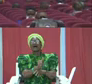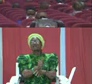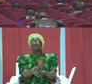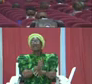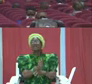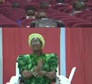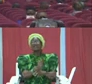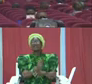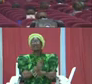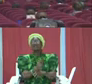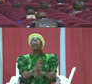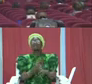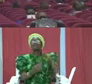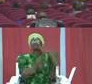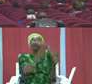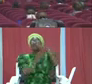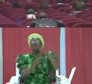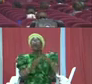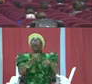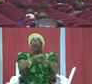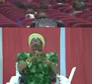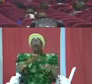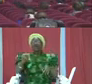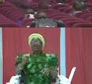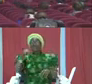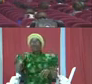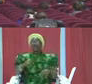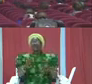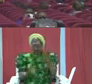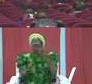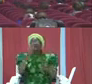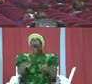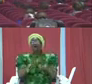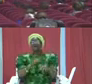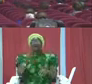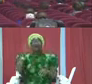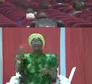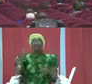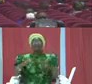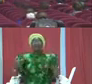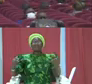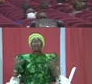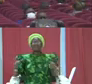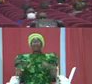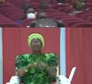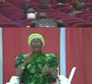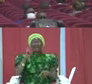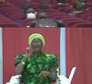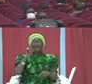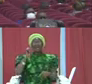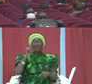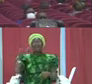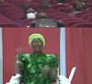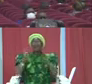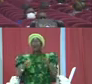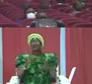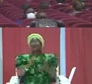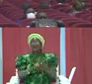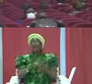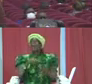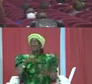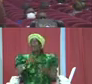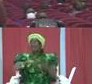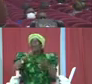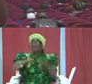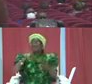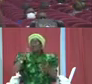calling down fire on his enemies. Like the fellow who prayed said, when